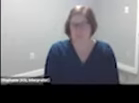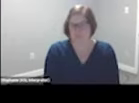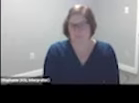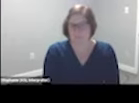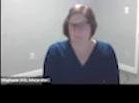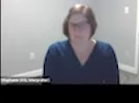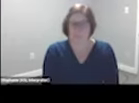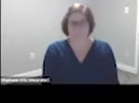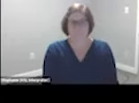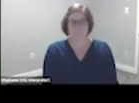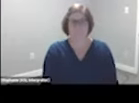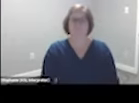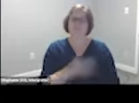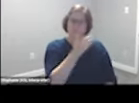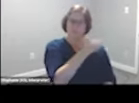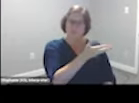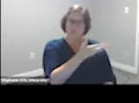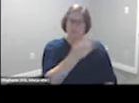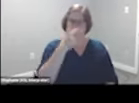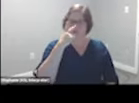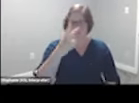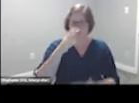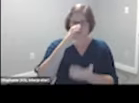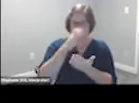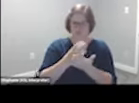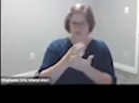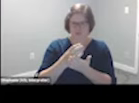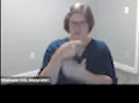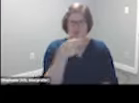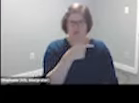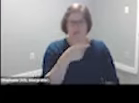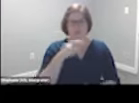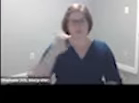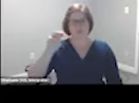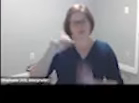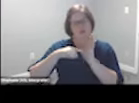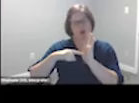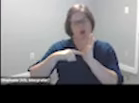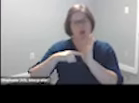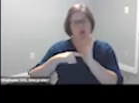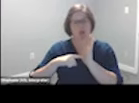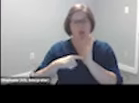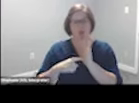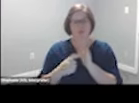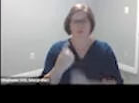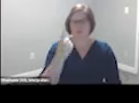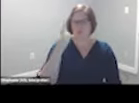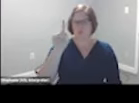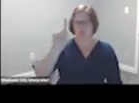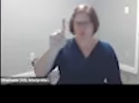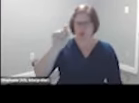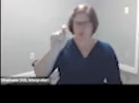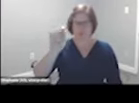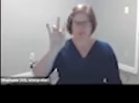an example of some of that collaboration, I've got a picture here of a model It's about 1.7